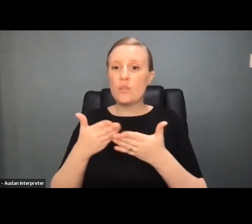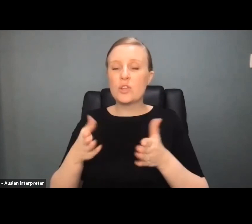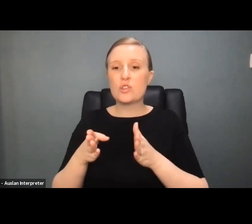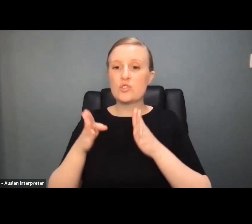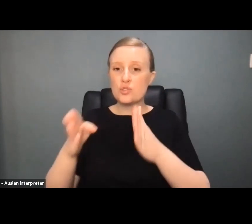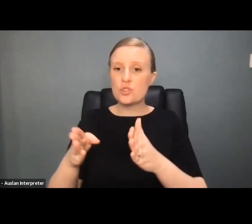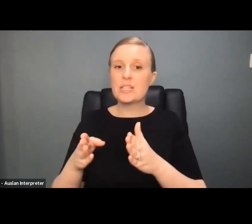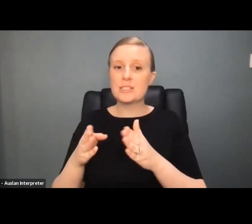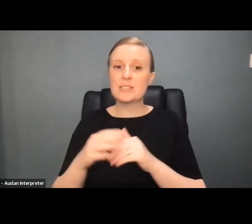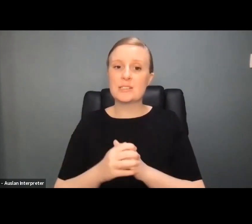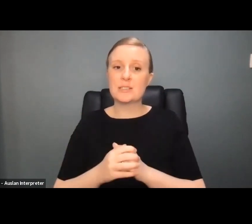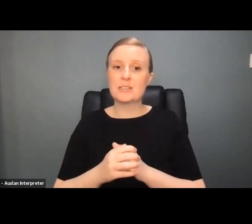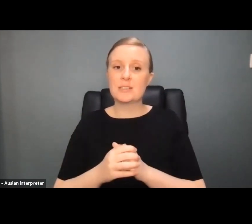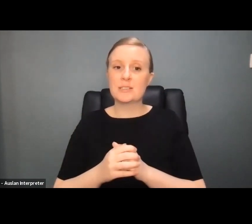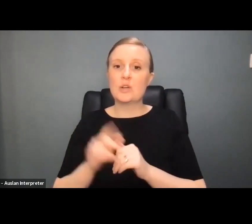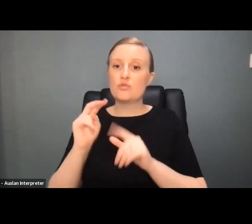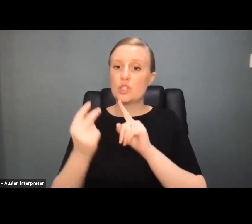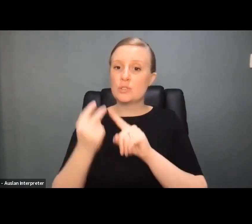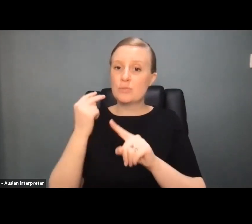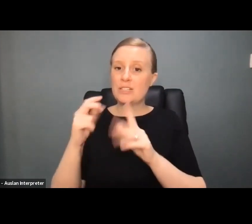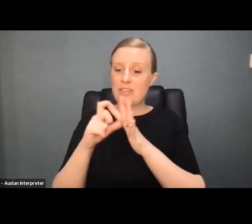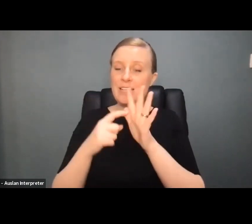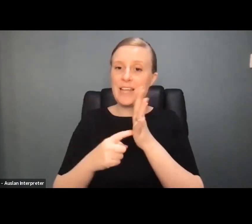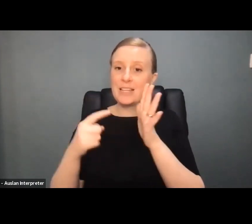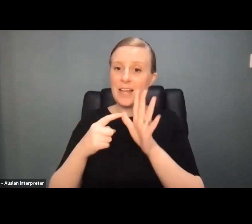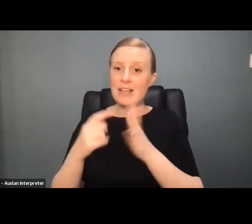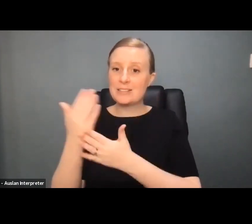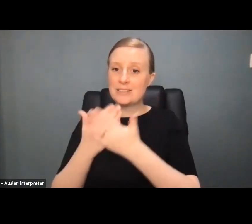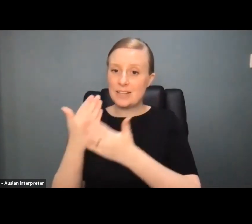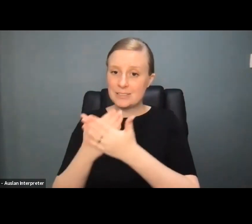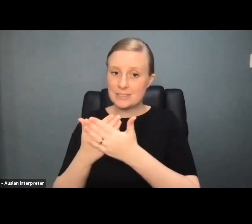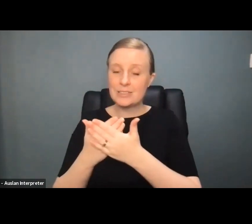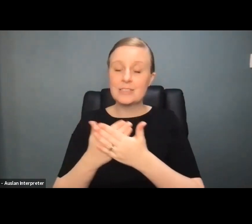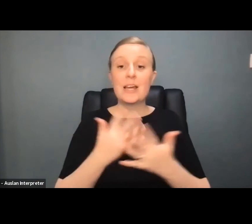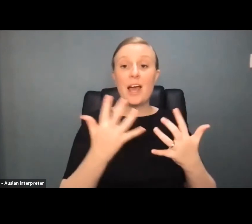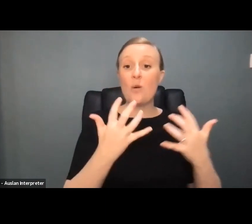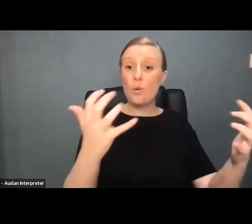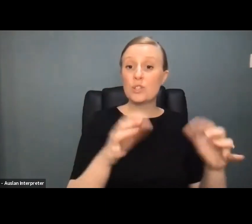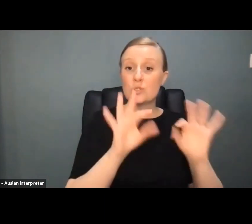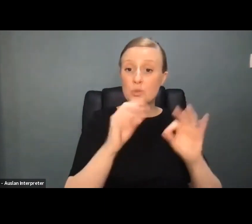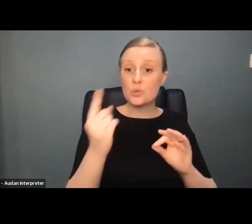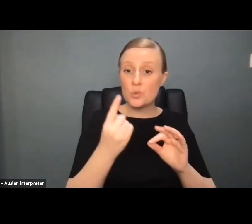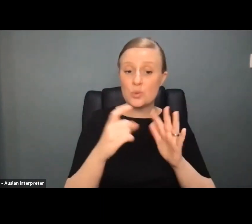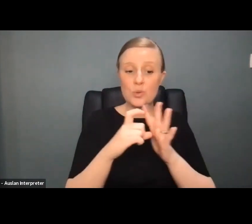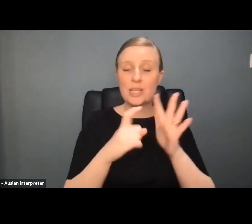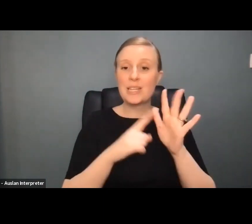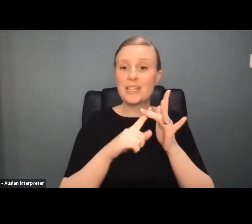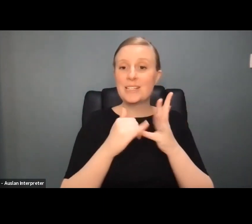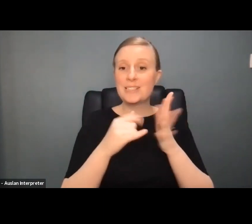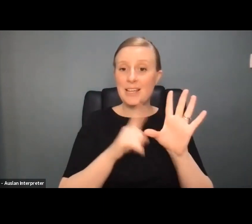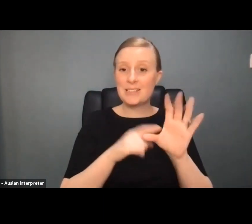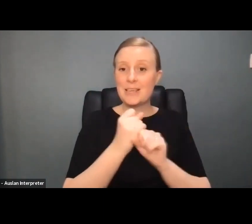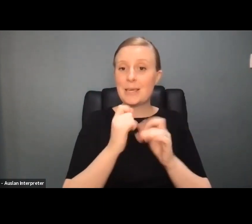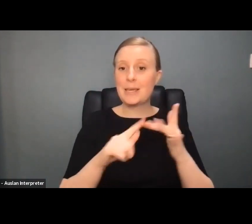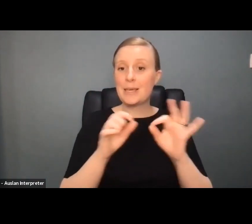a retrospective data linkage study. And the People's Choice is Daisy Gibbs for the poster The